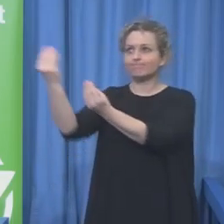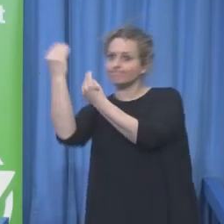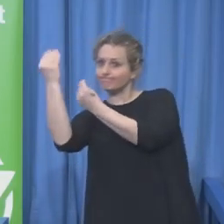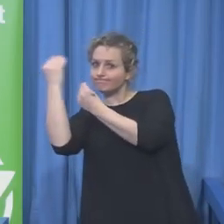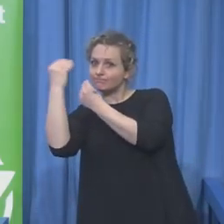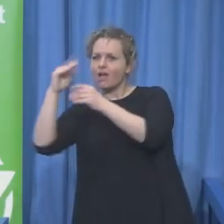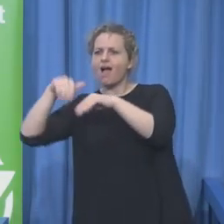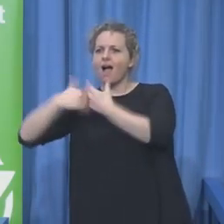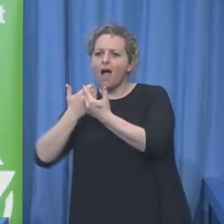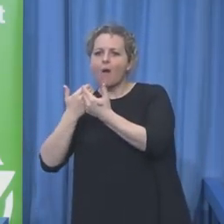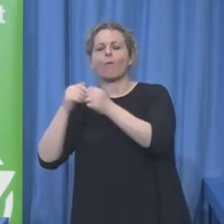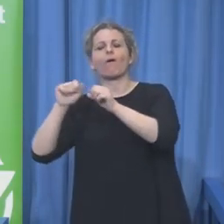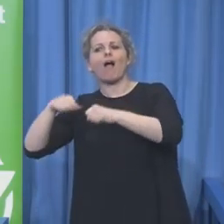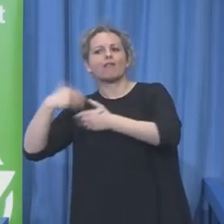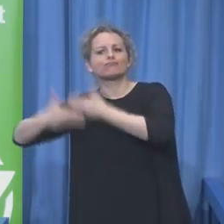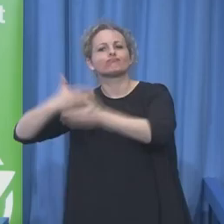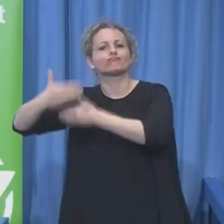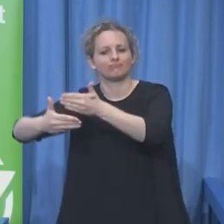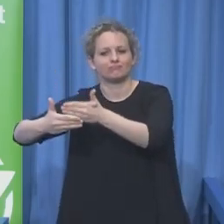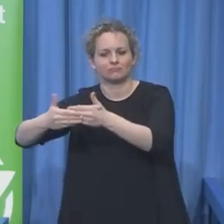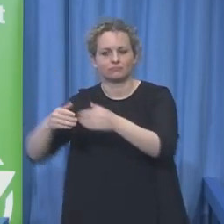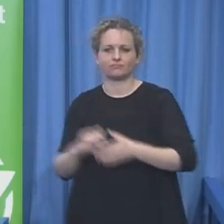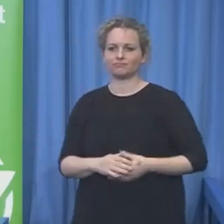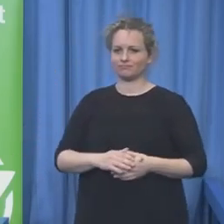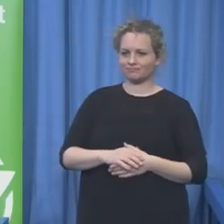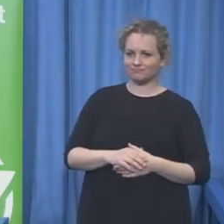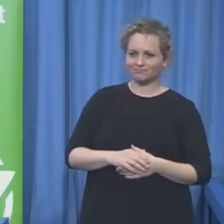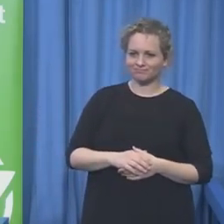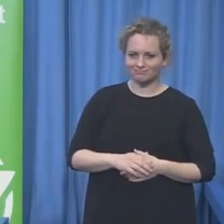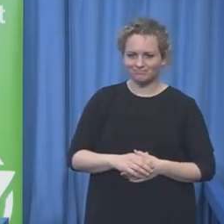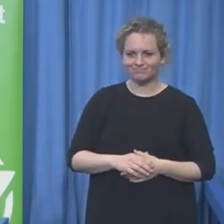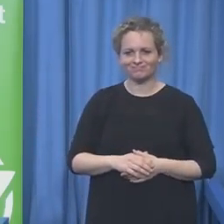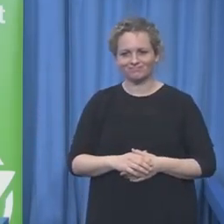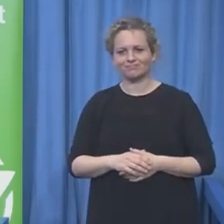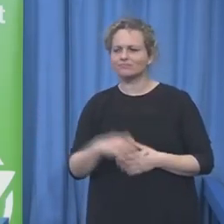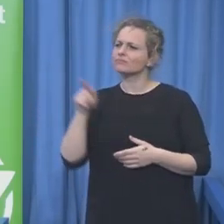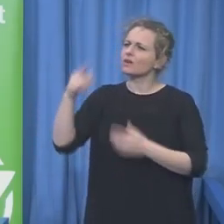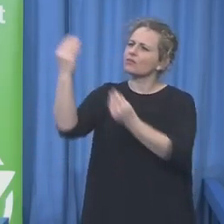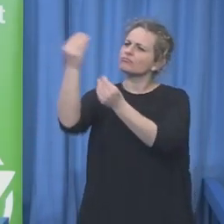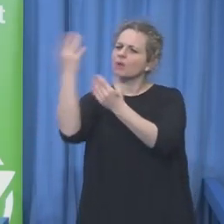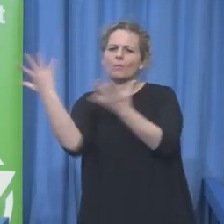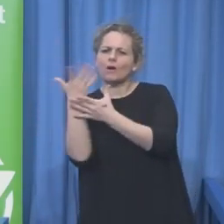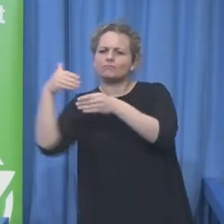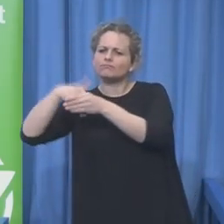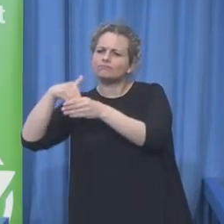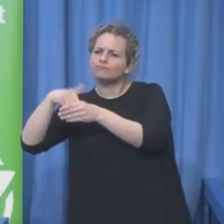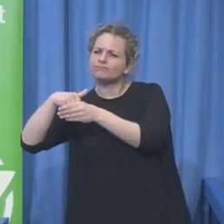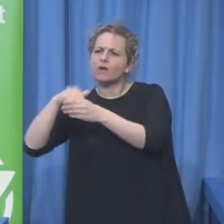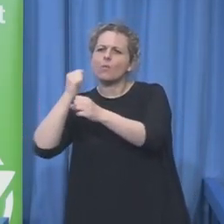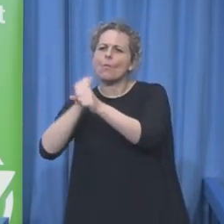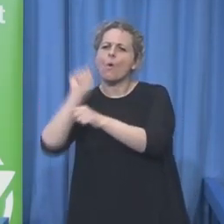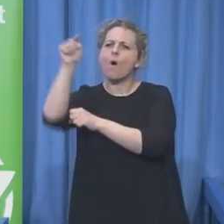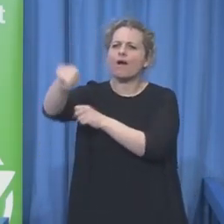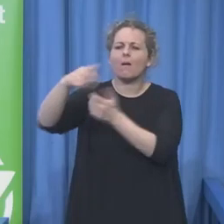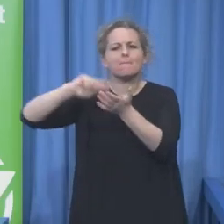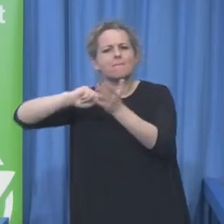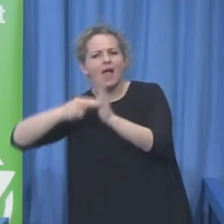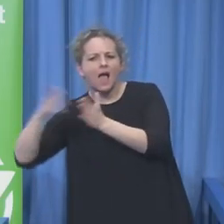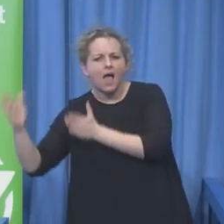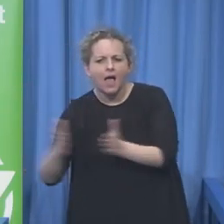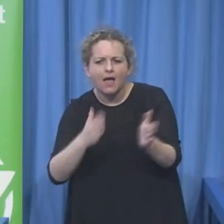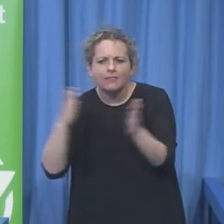in Vermont for portfolios for accreditation for becoming child care workers. This led to